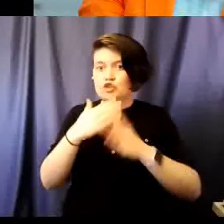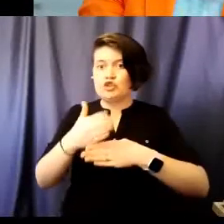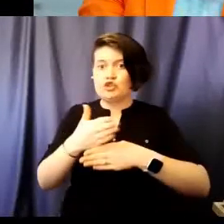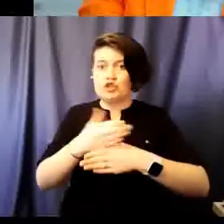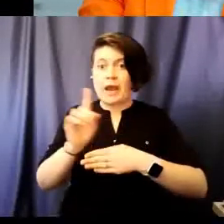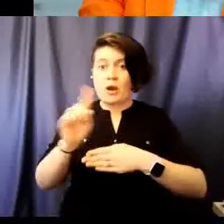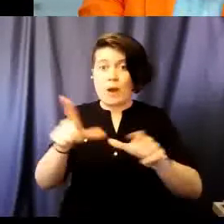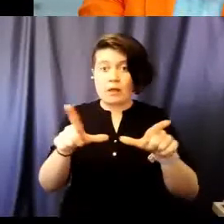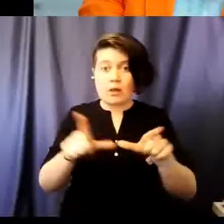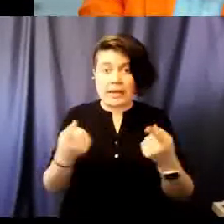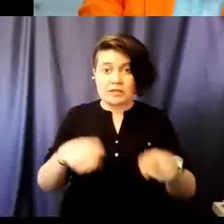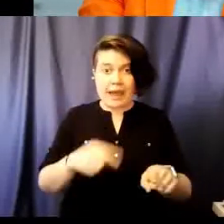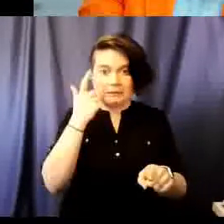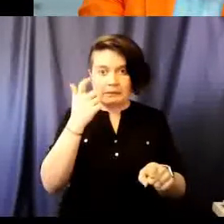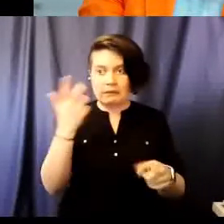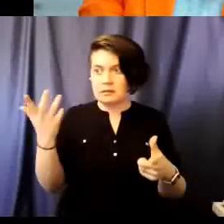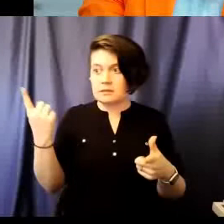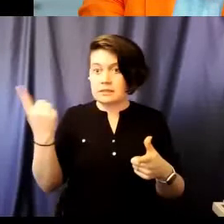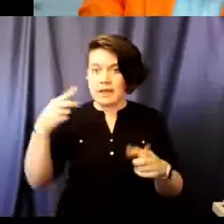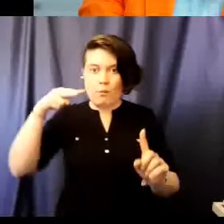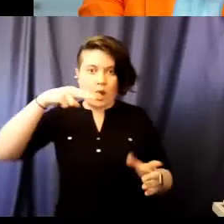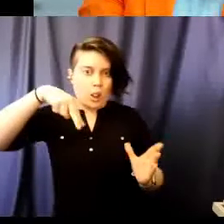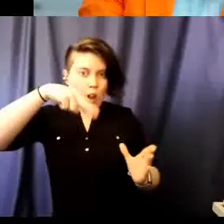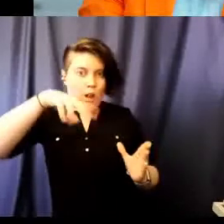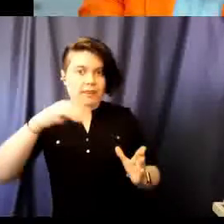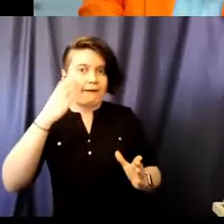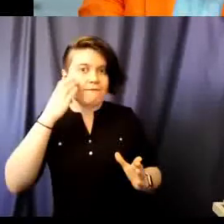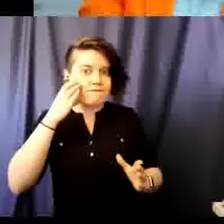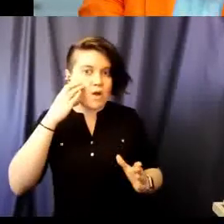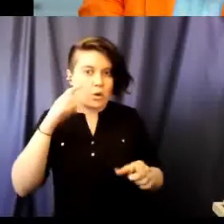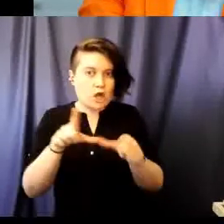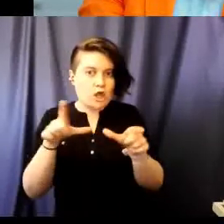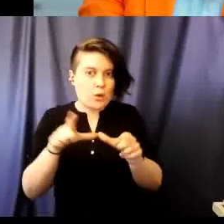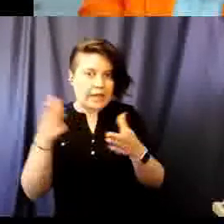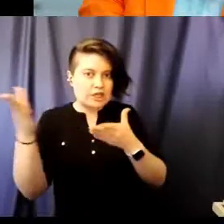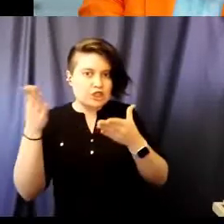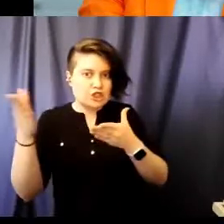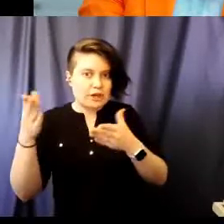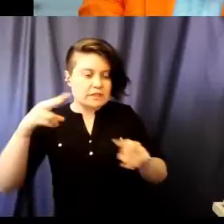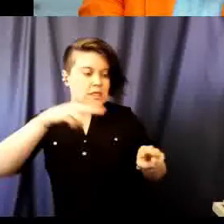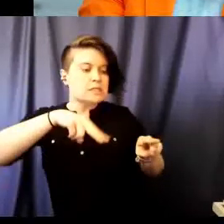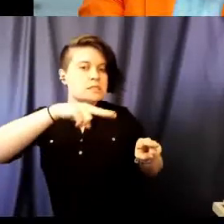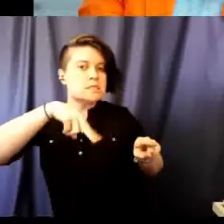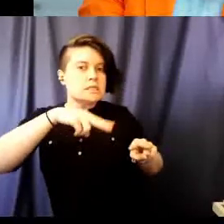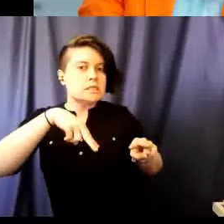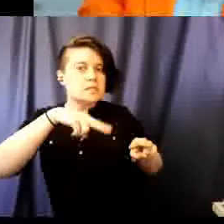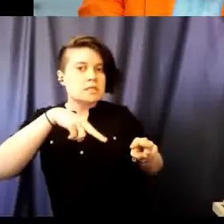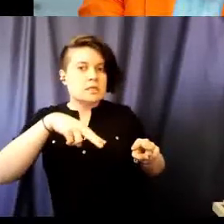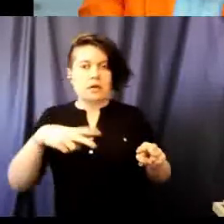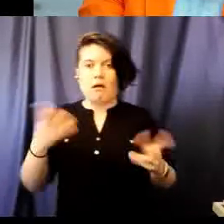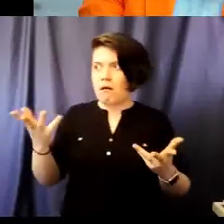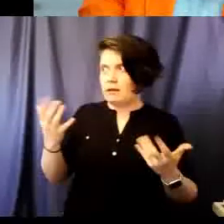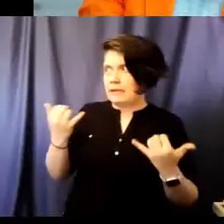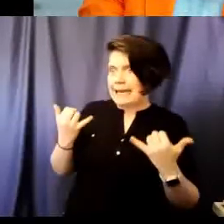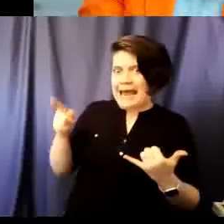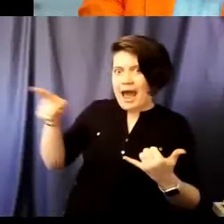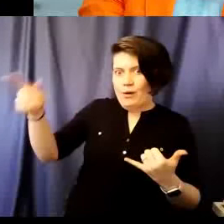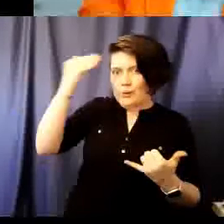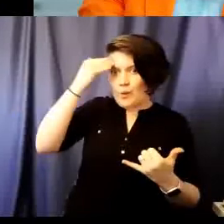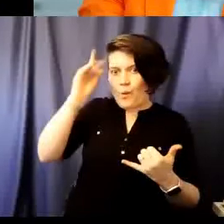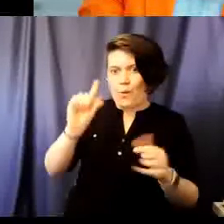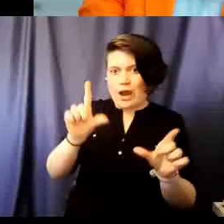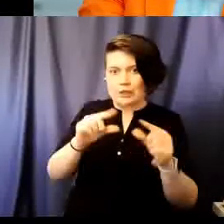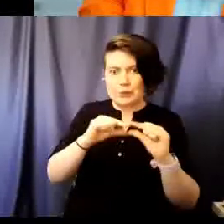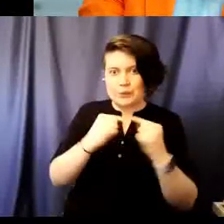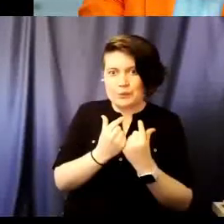were on? What if they told someone else about another participant attending the group?